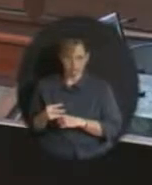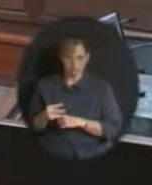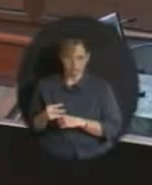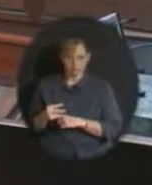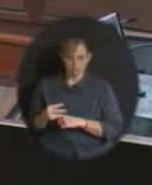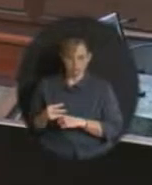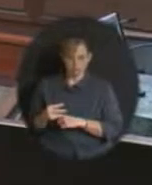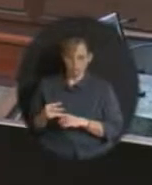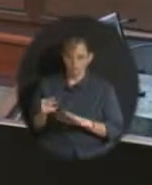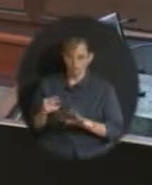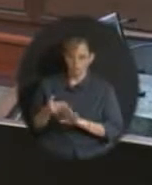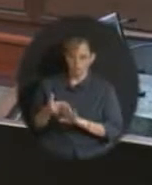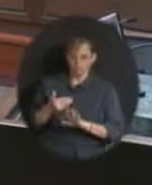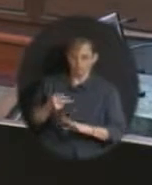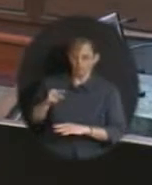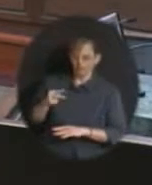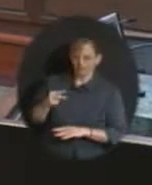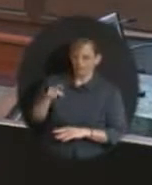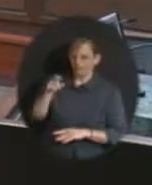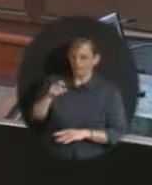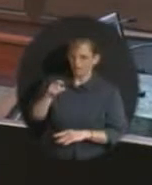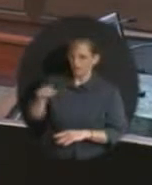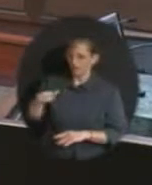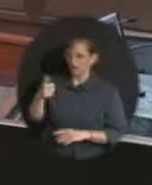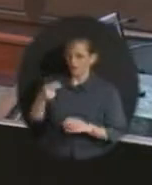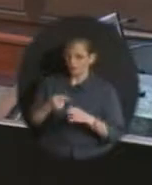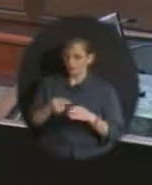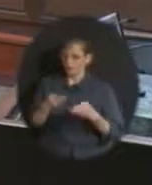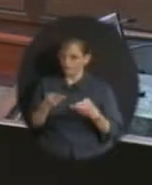I would need to, before I get a second, I need to see if there's any other